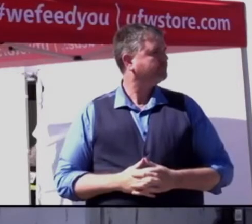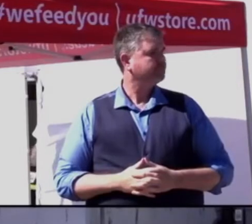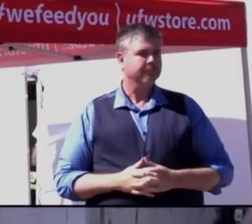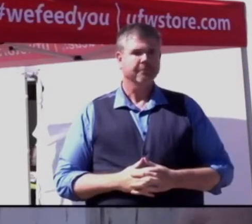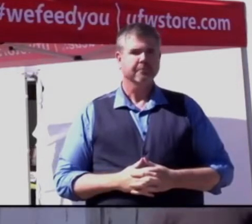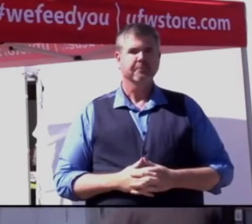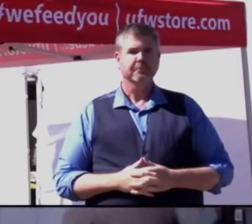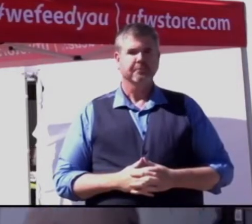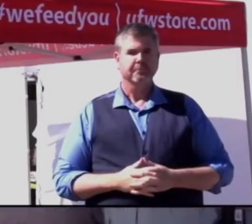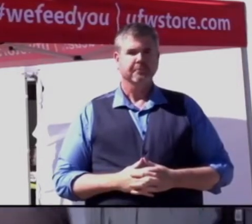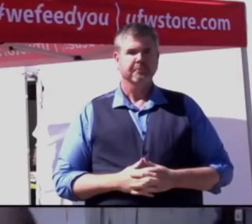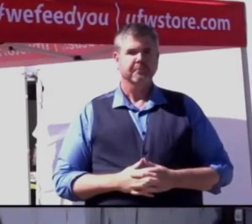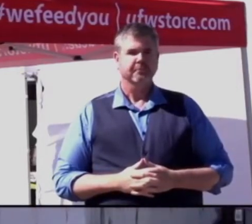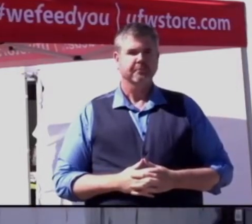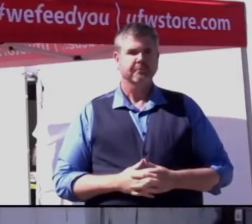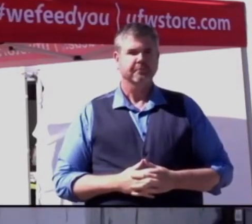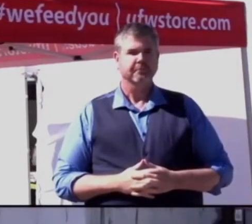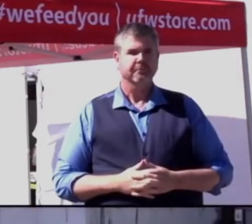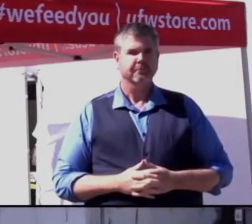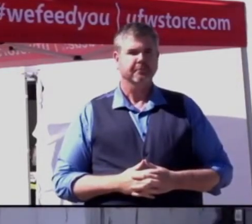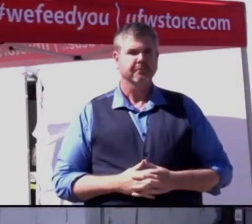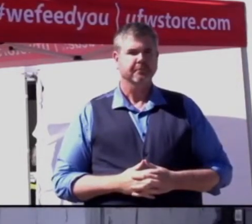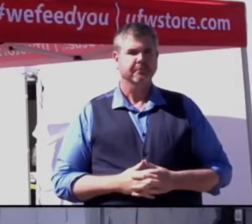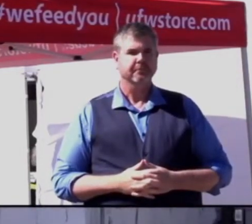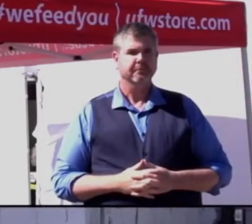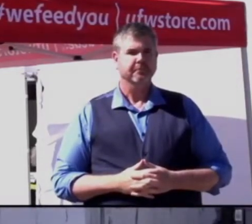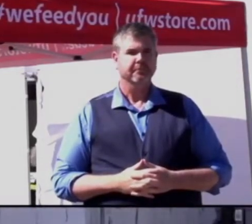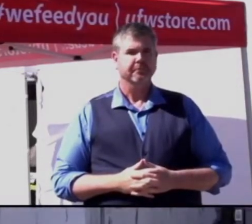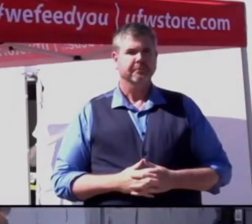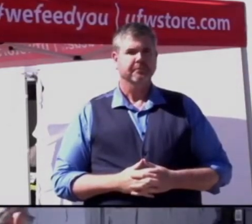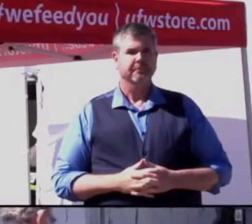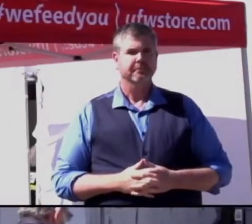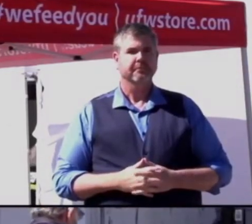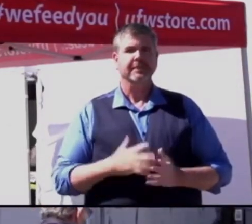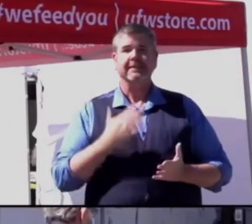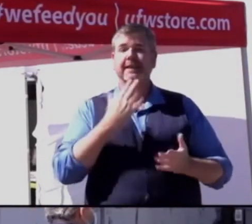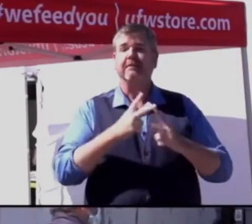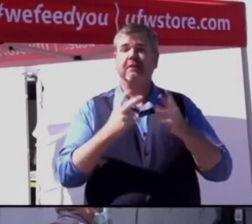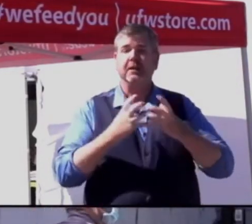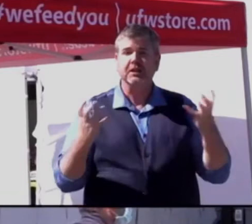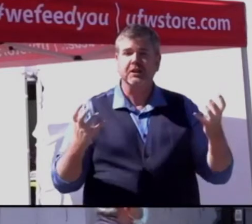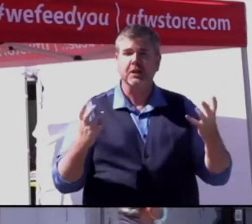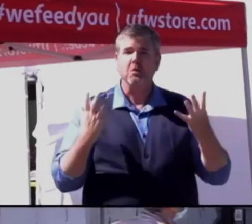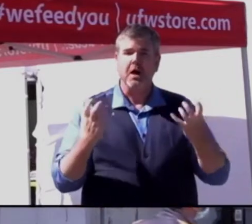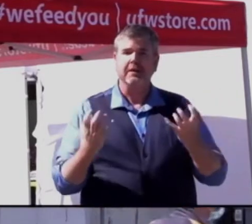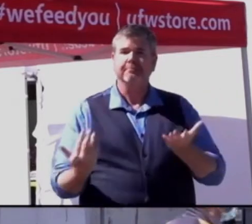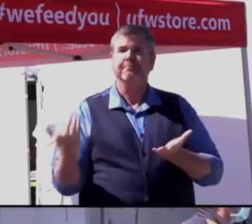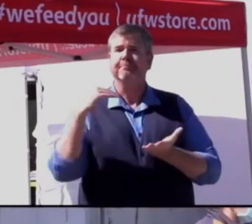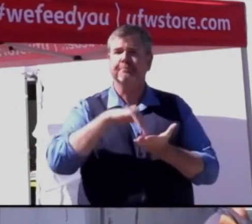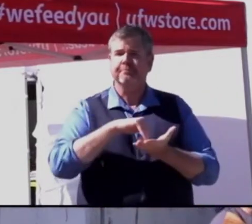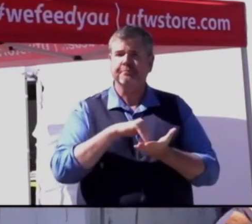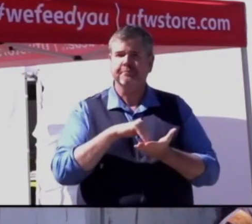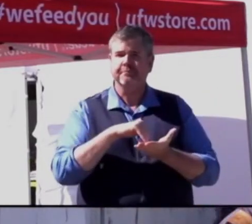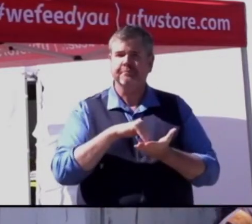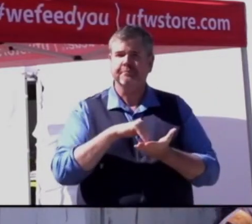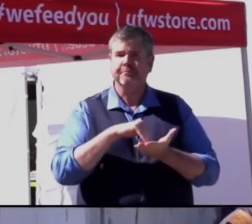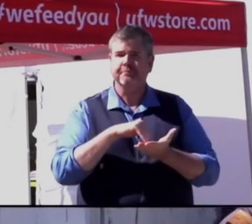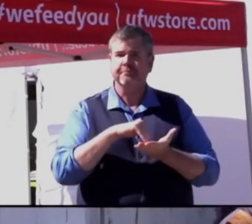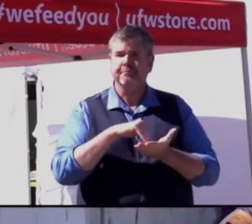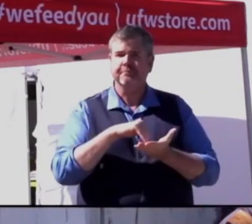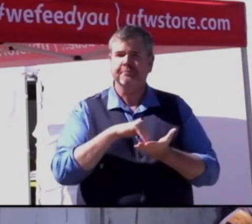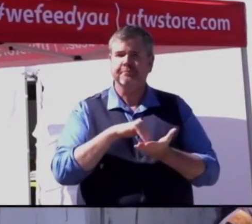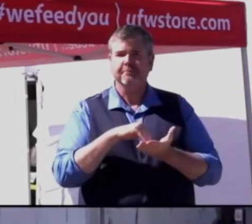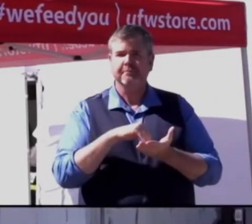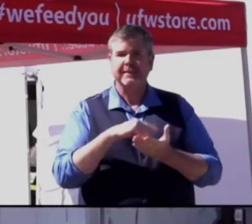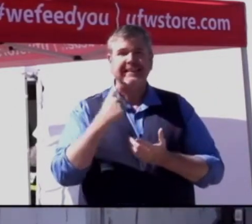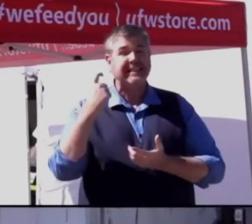that your phone? No. Well, thank you very much. And I would like to echo the sentiment of the previous